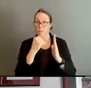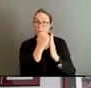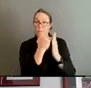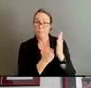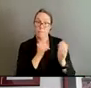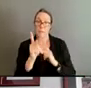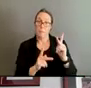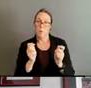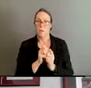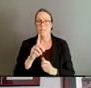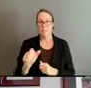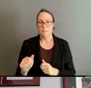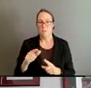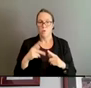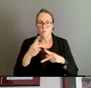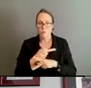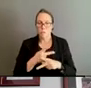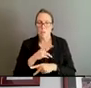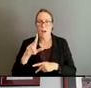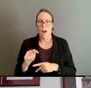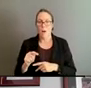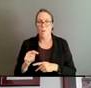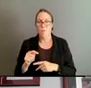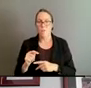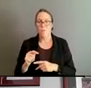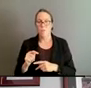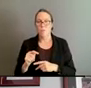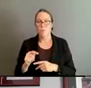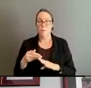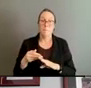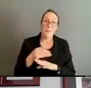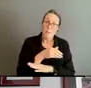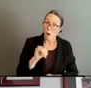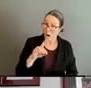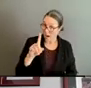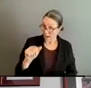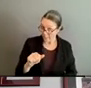out before Ida came through and